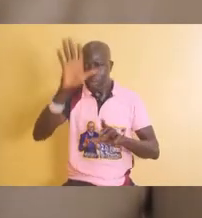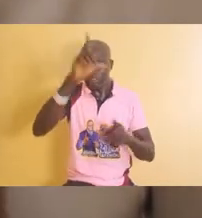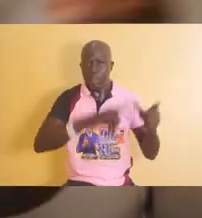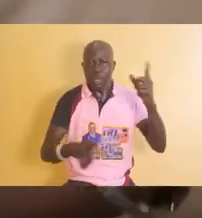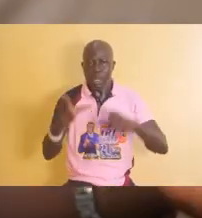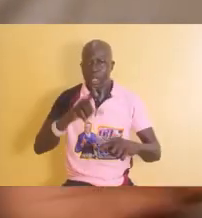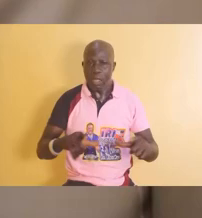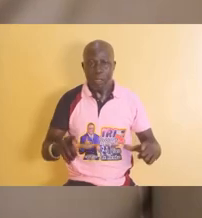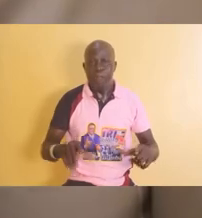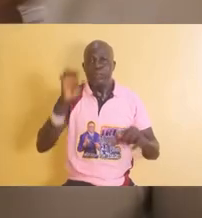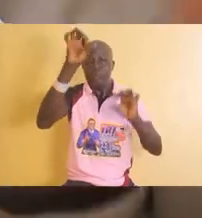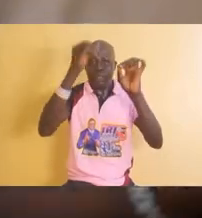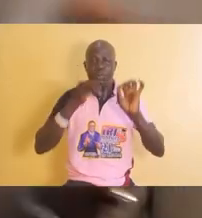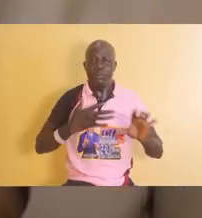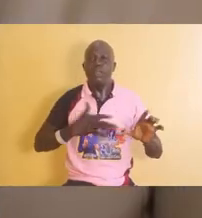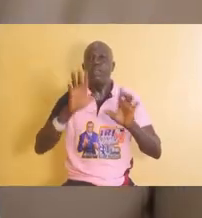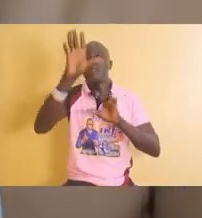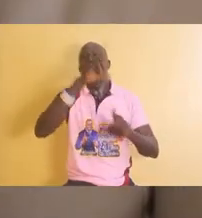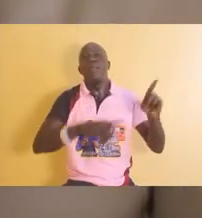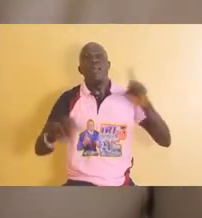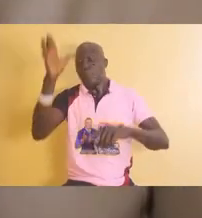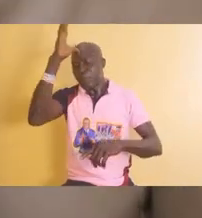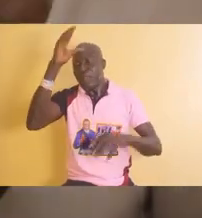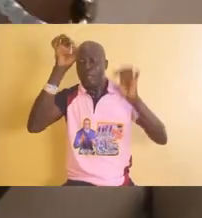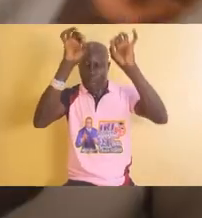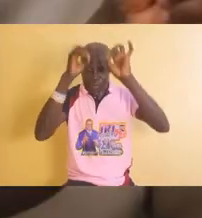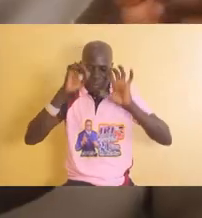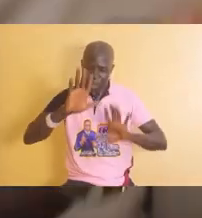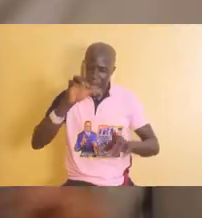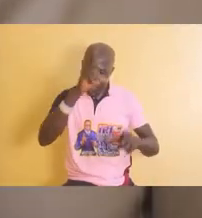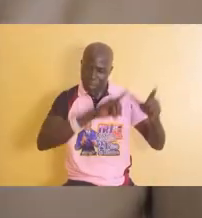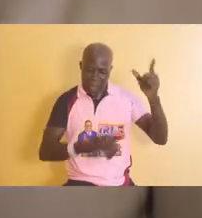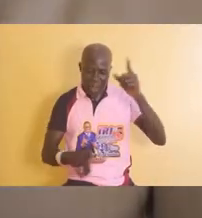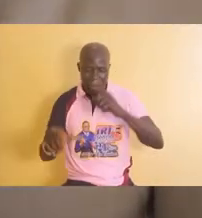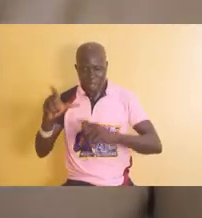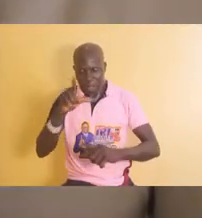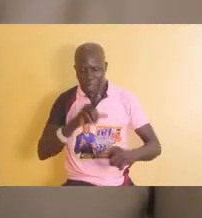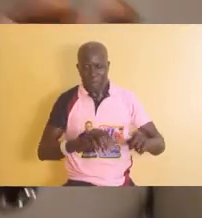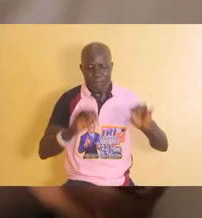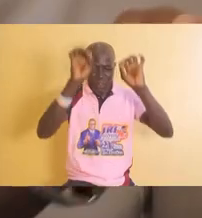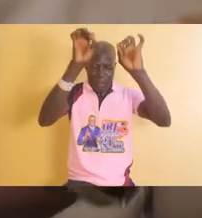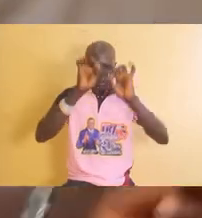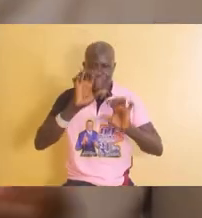in the dere. Oh yeah, come in the dere, Baba, come in the dere.